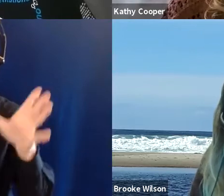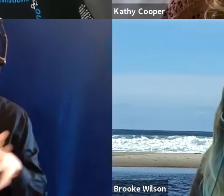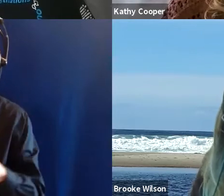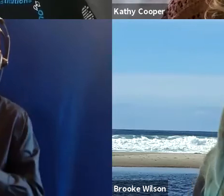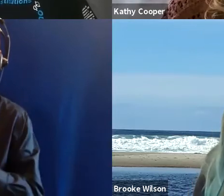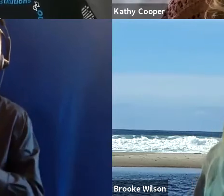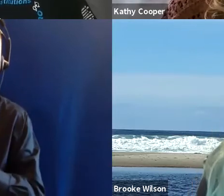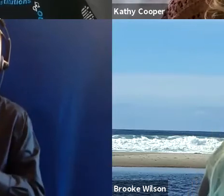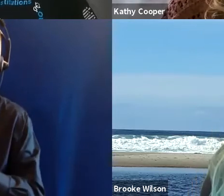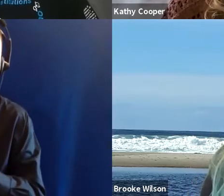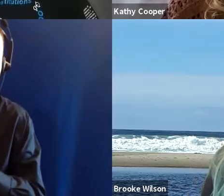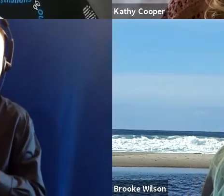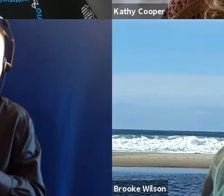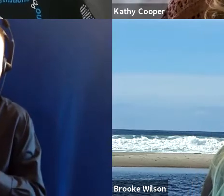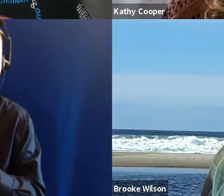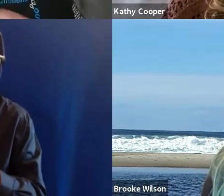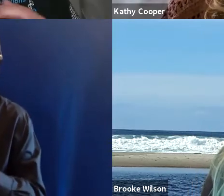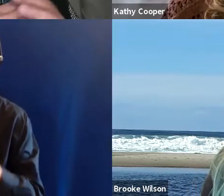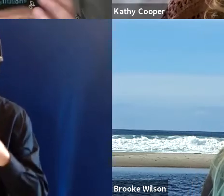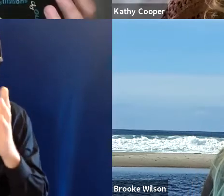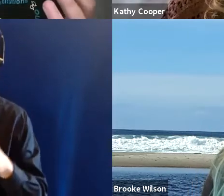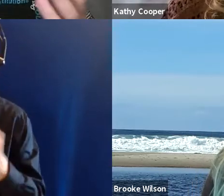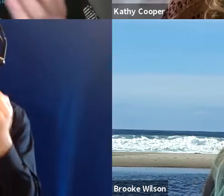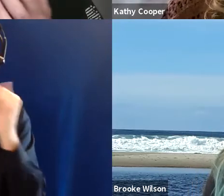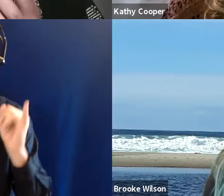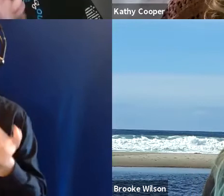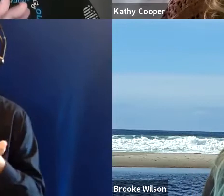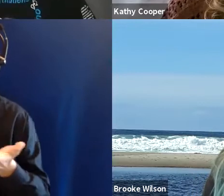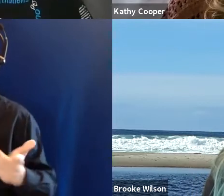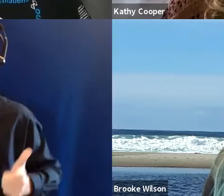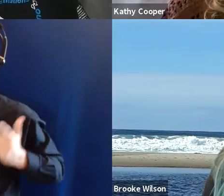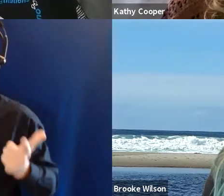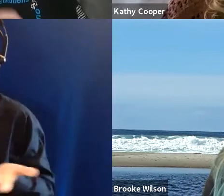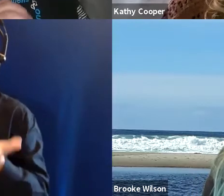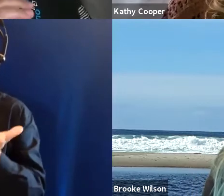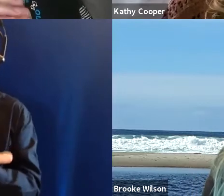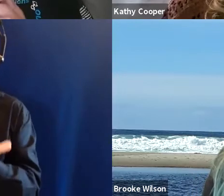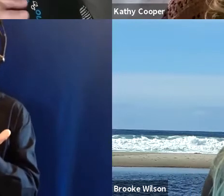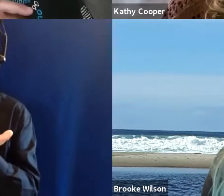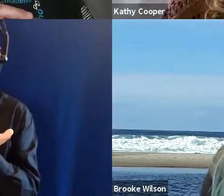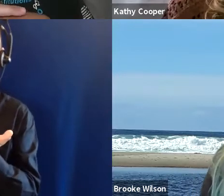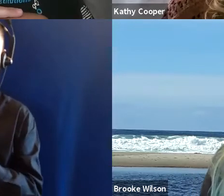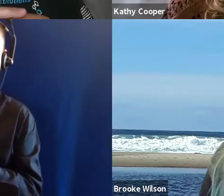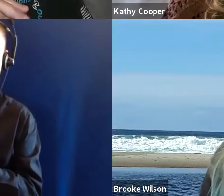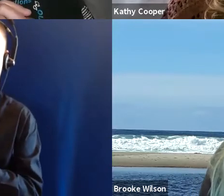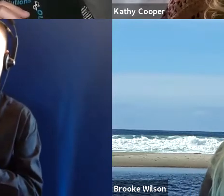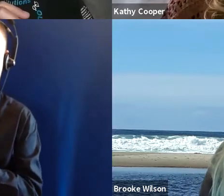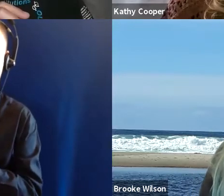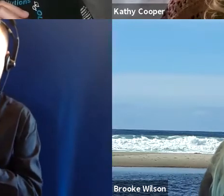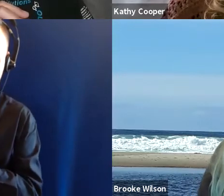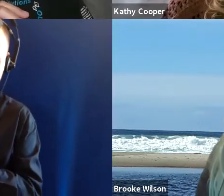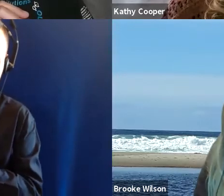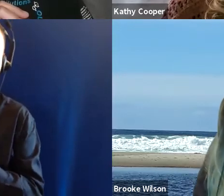what is it called? Independent Living Resource Center. So the center there in Kansas as well. A few